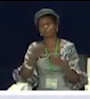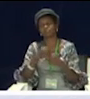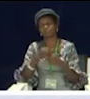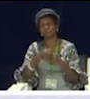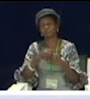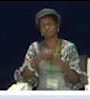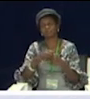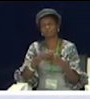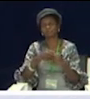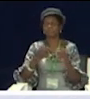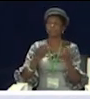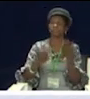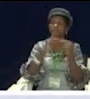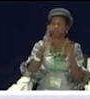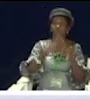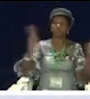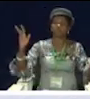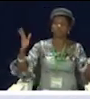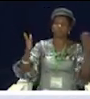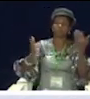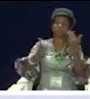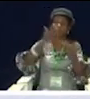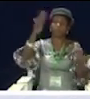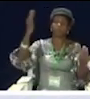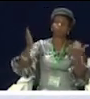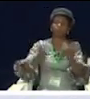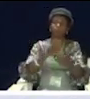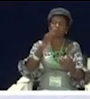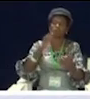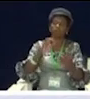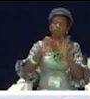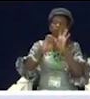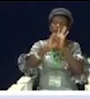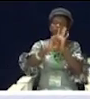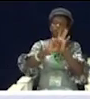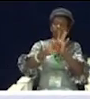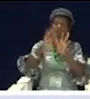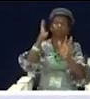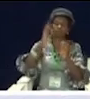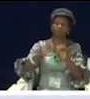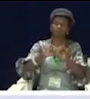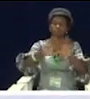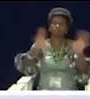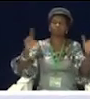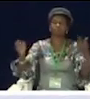maybe a very simple illustration will clear the matter.